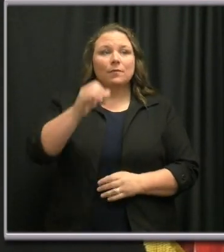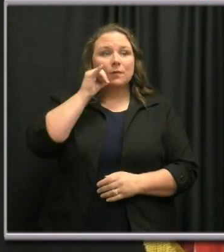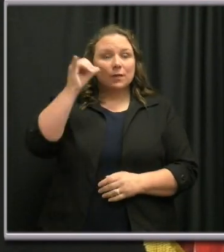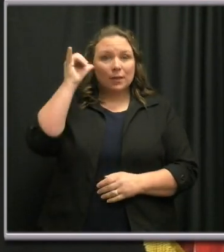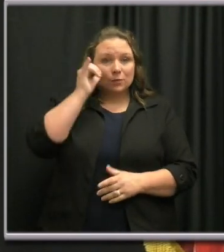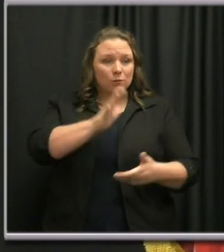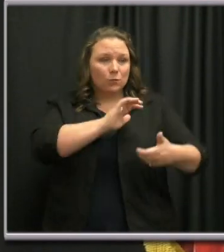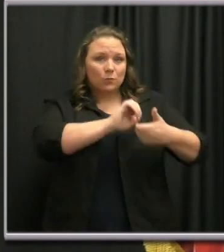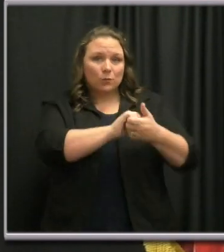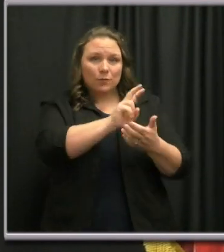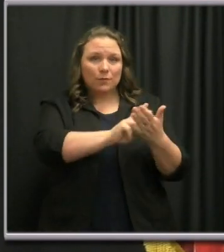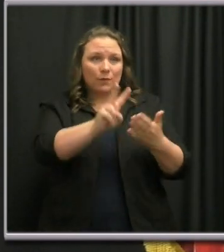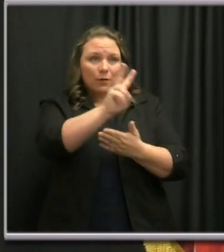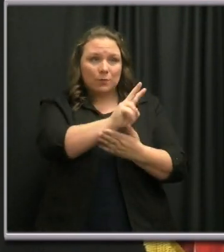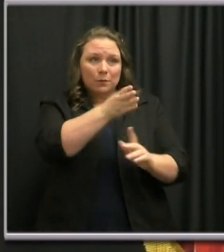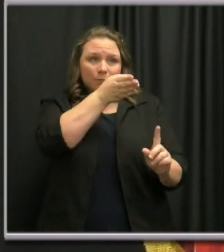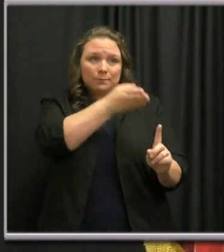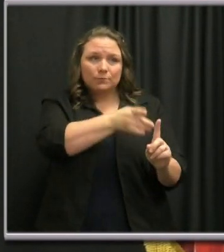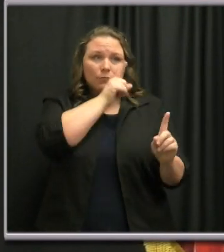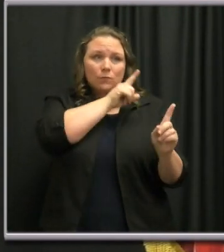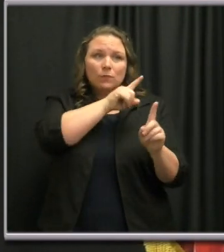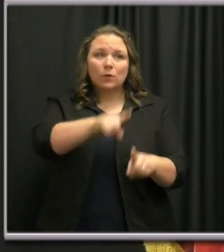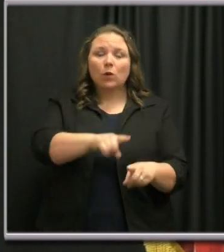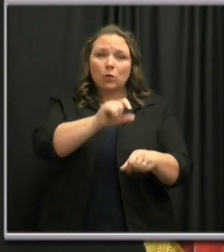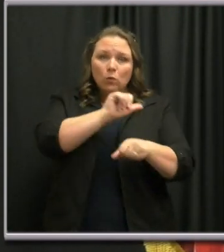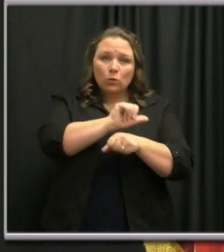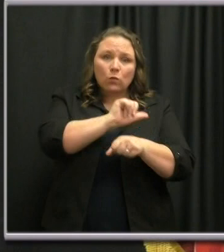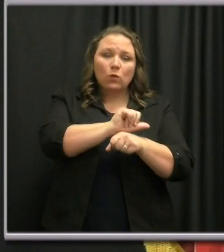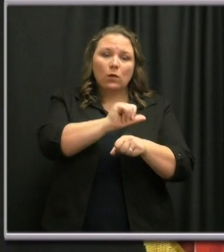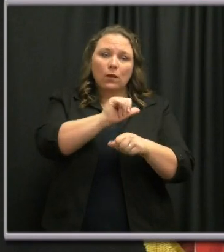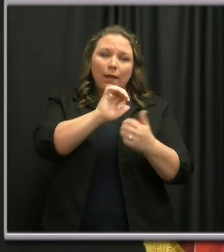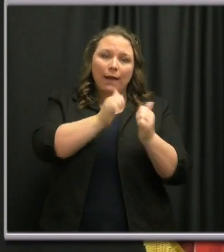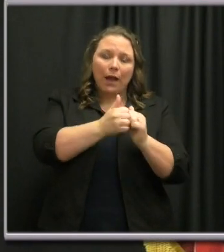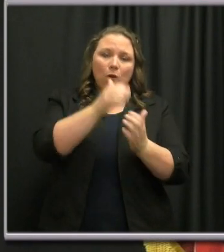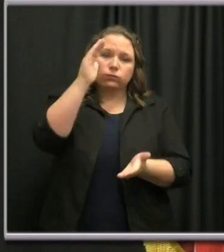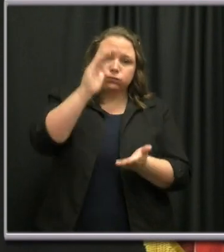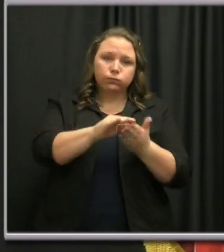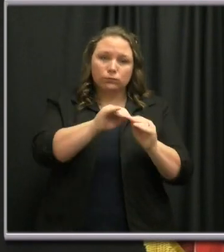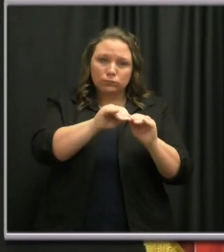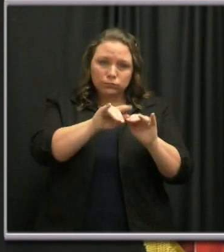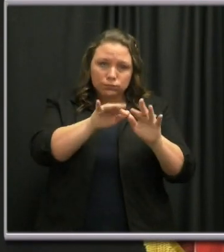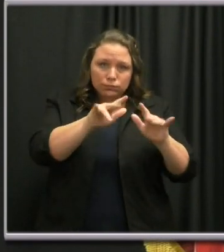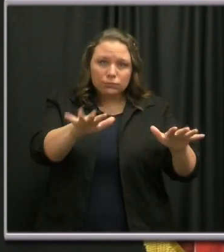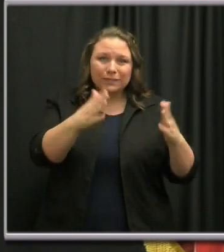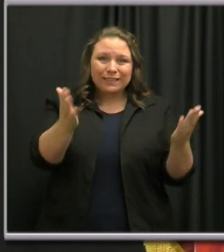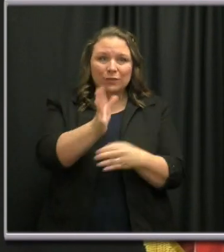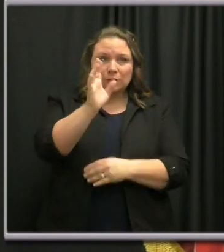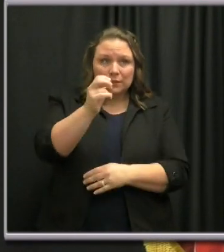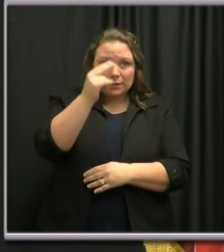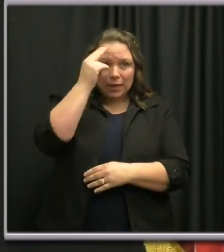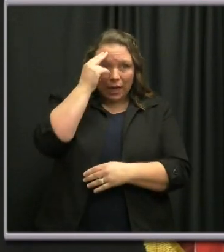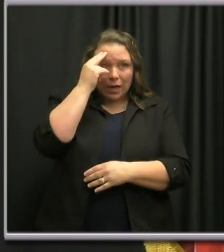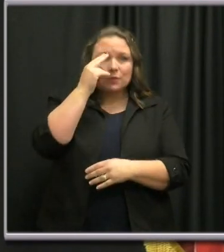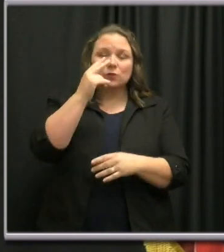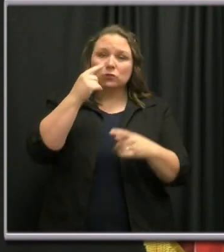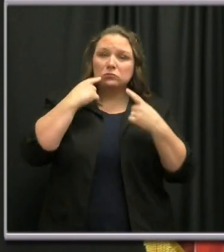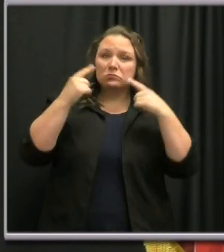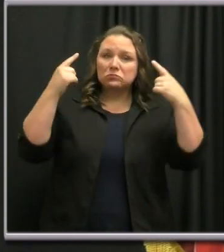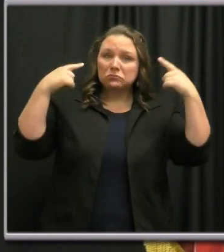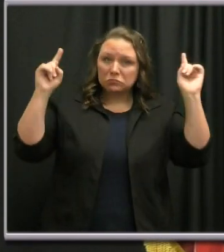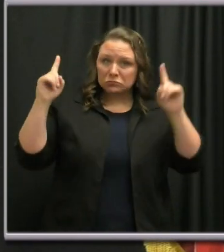Yesterday, our partners at Vanderbilt reported that our efforts to flatten the curve of COVID-19 in Nashville are